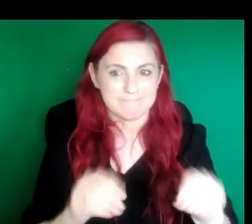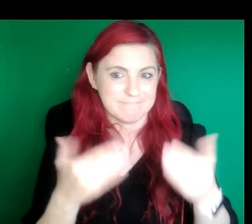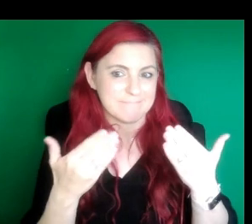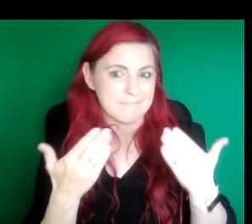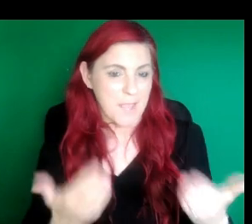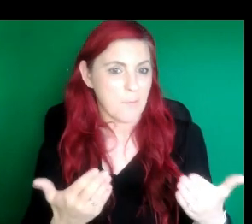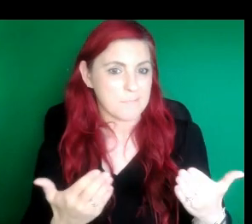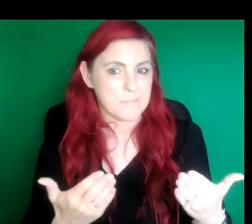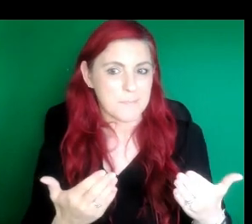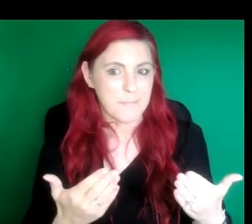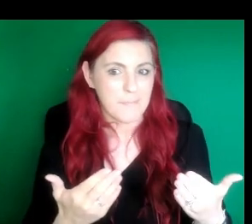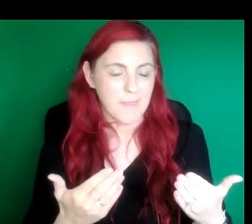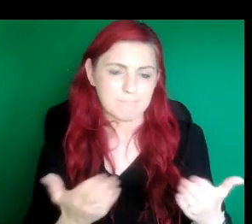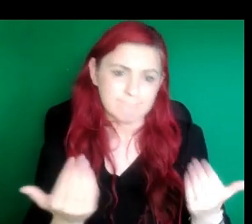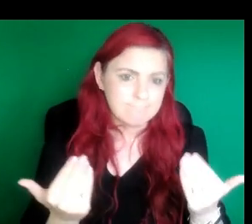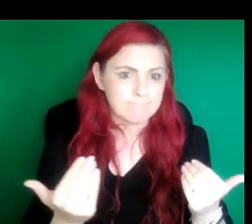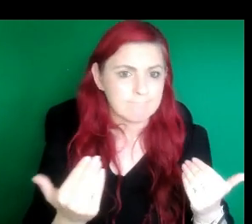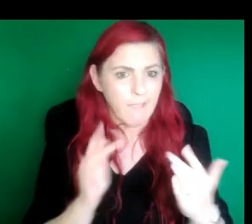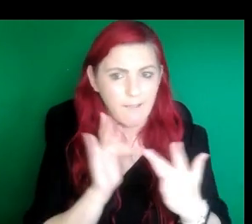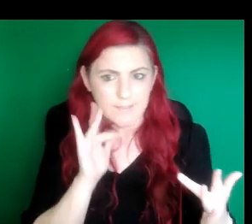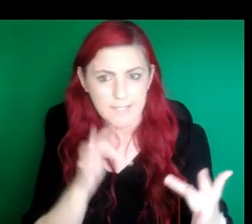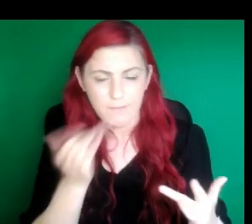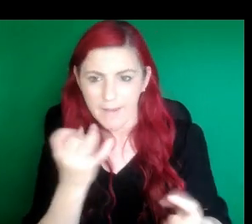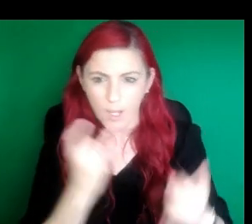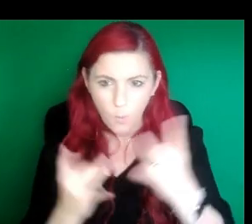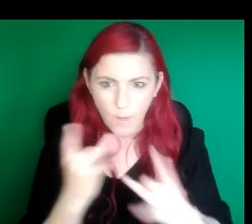now. And please feel free to get in touch